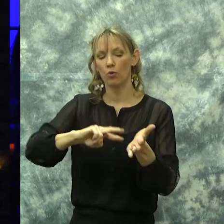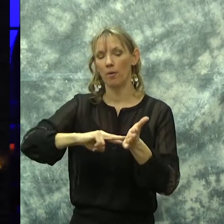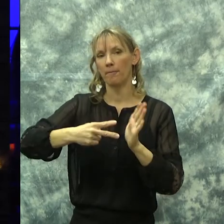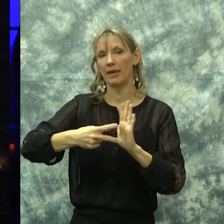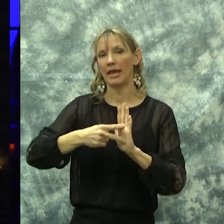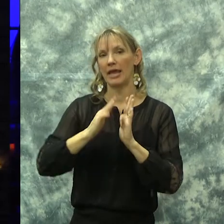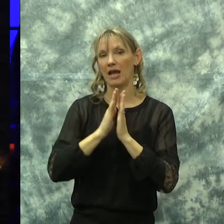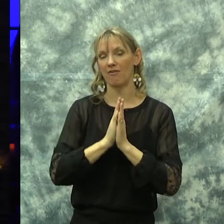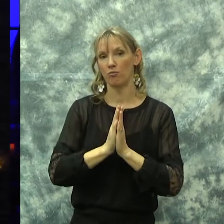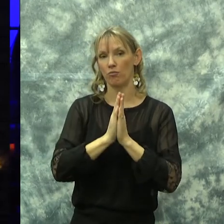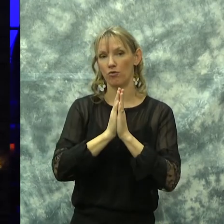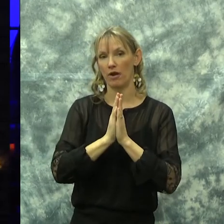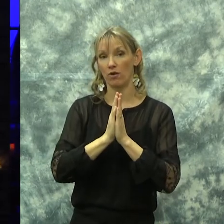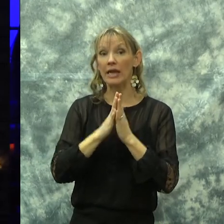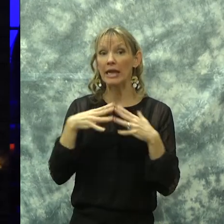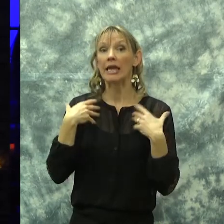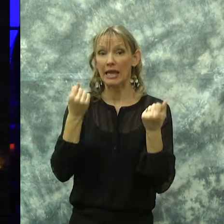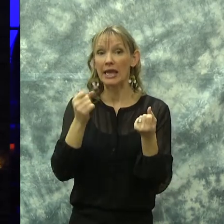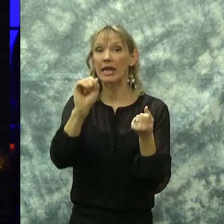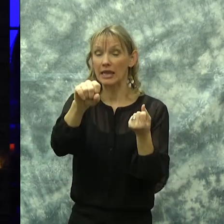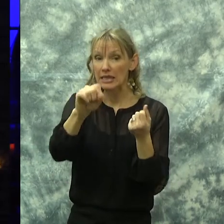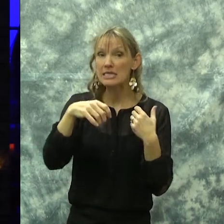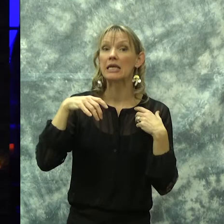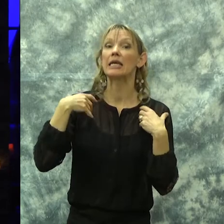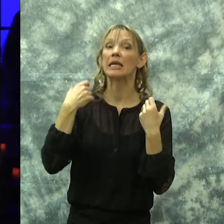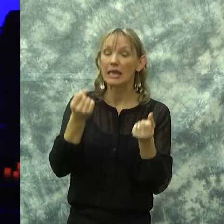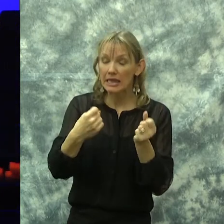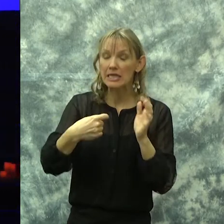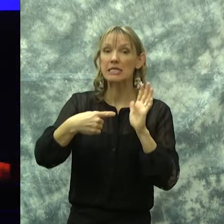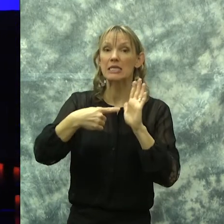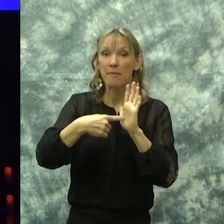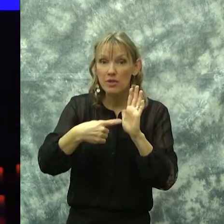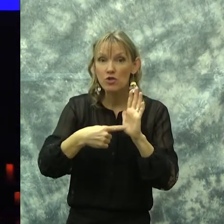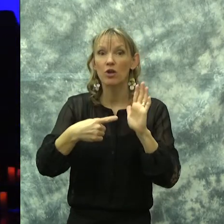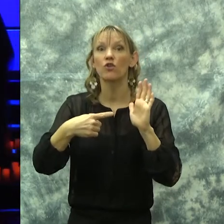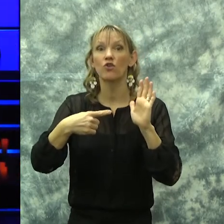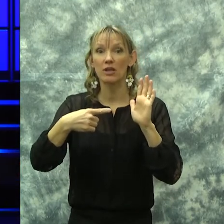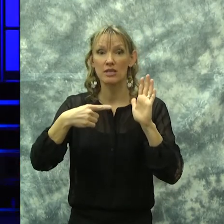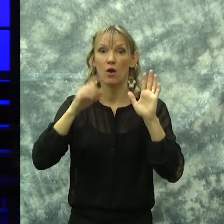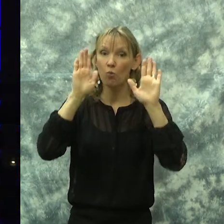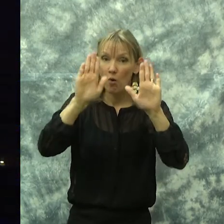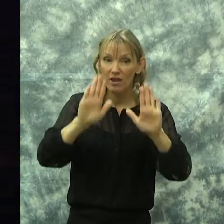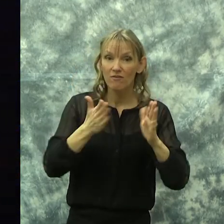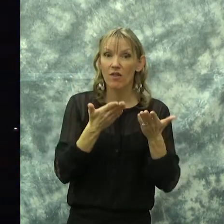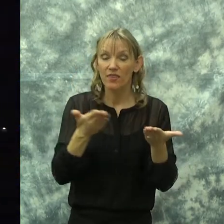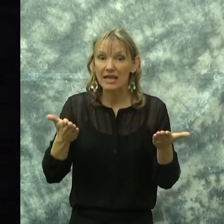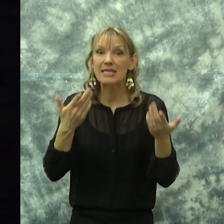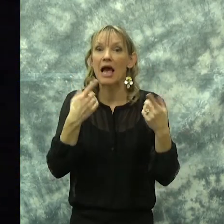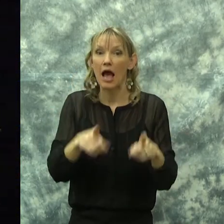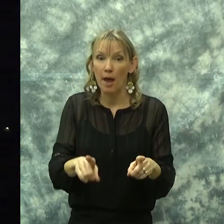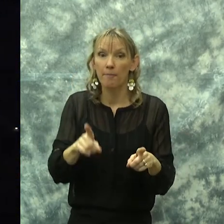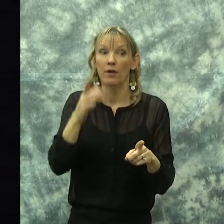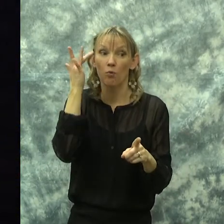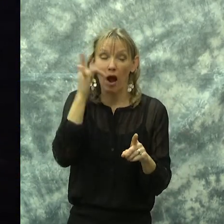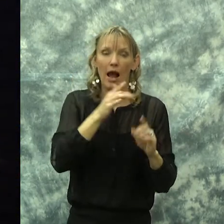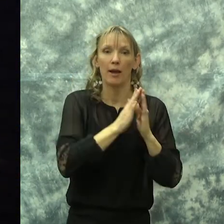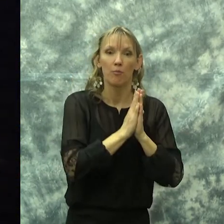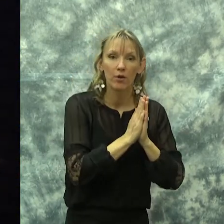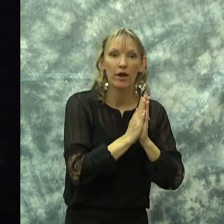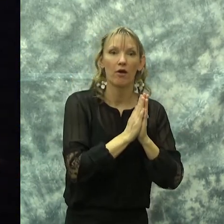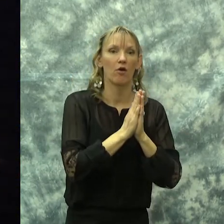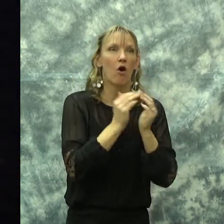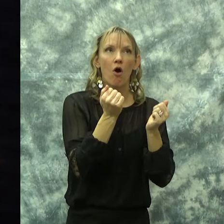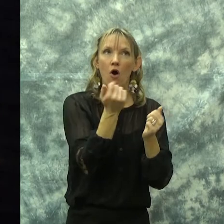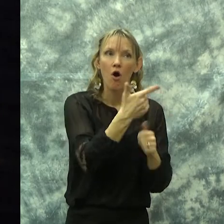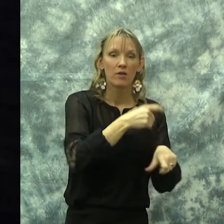prayer. Again, there are healings. Don't get me wrong. There are healings and demonstrations and wonderful things that happen because of prayer all the time. And yet,